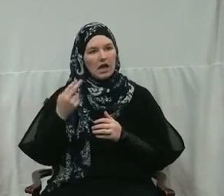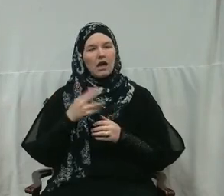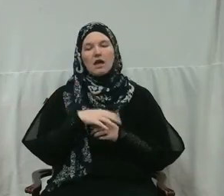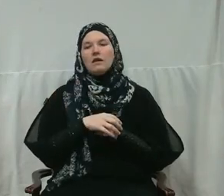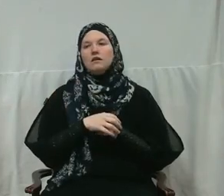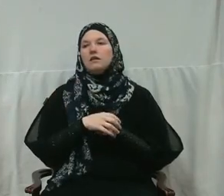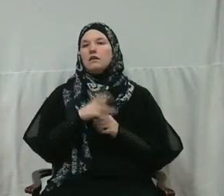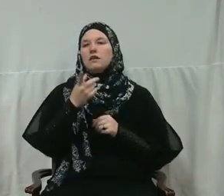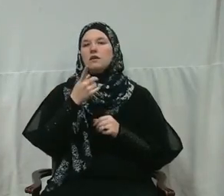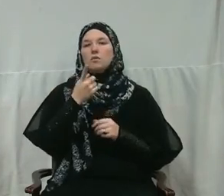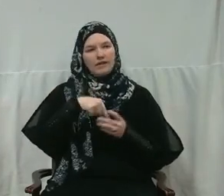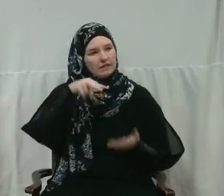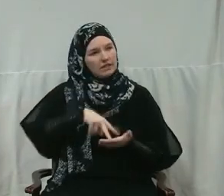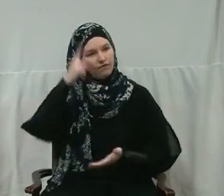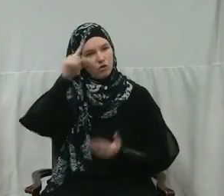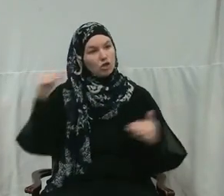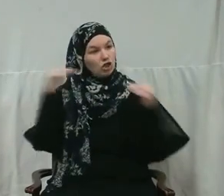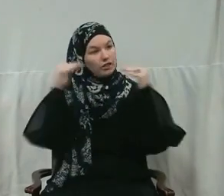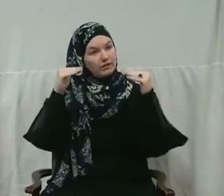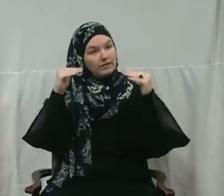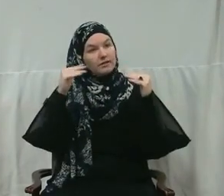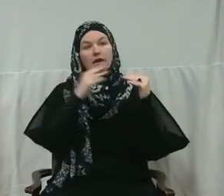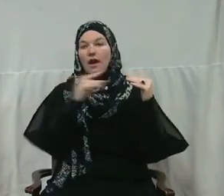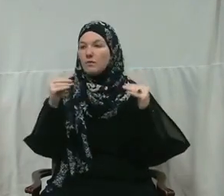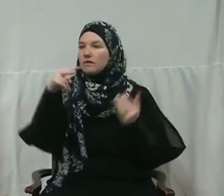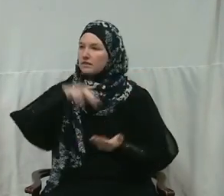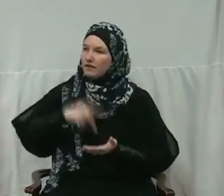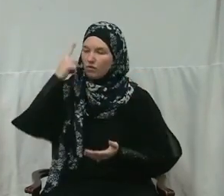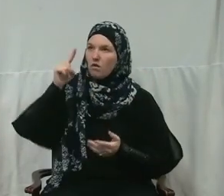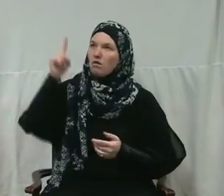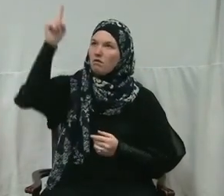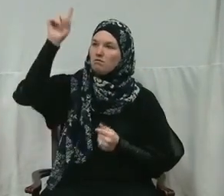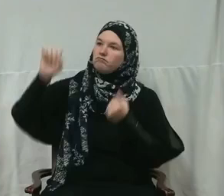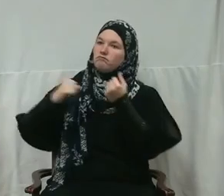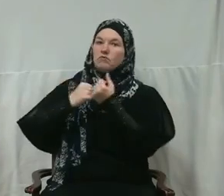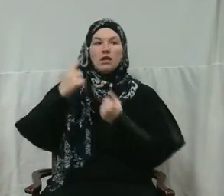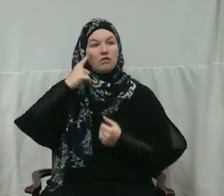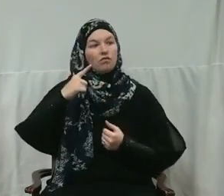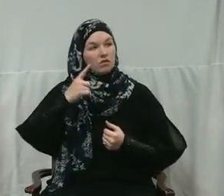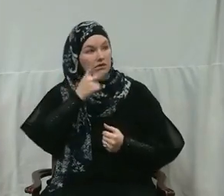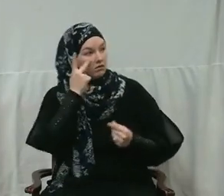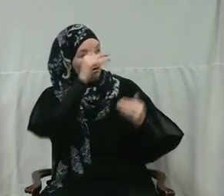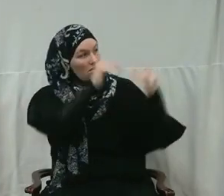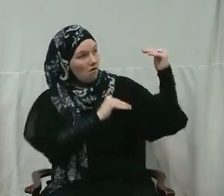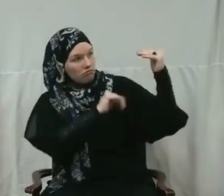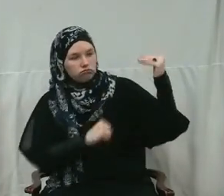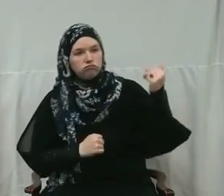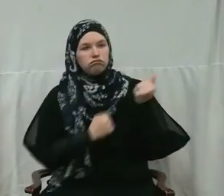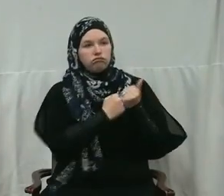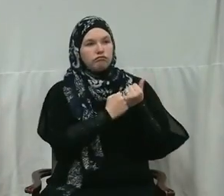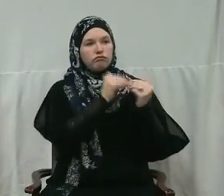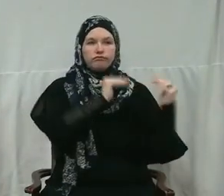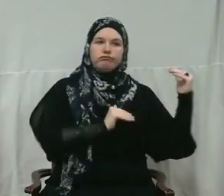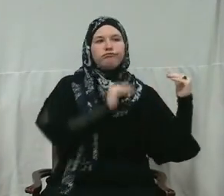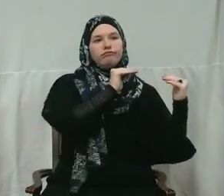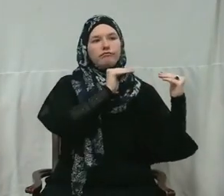We have to stand for justice and we have to stand for Allah. When you stand for justice, be witnesses for the